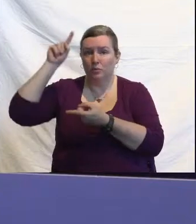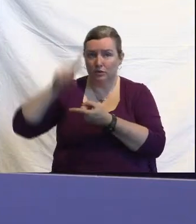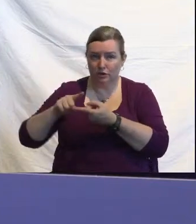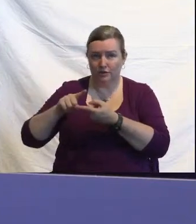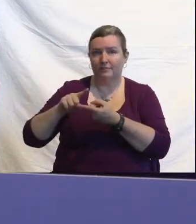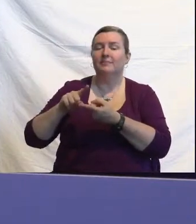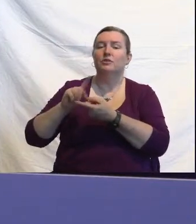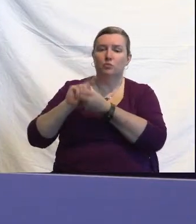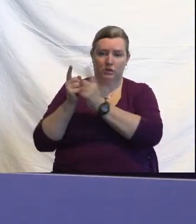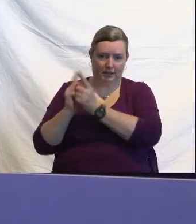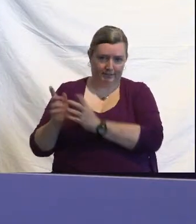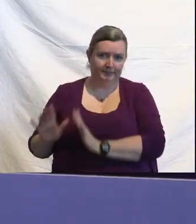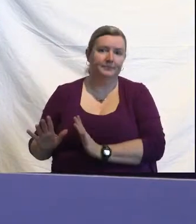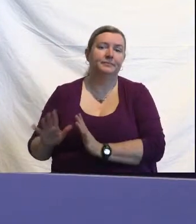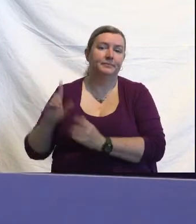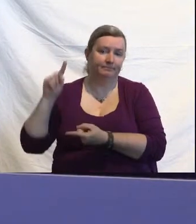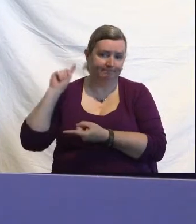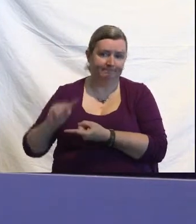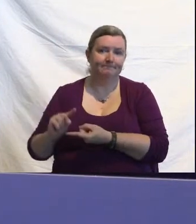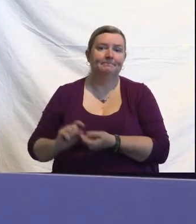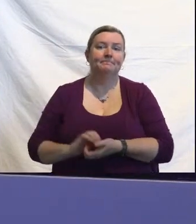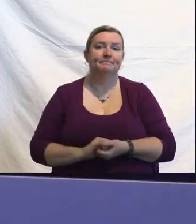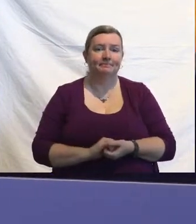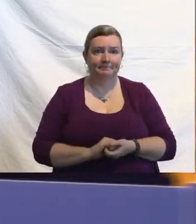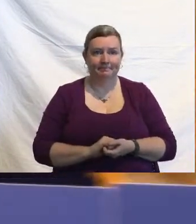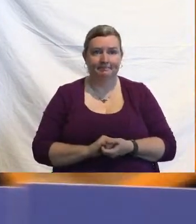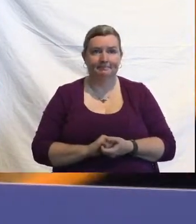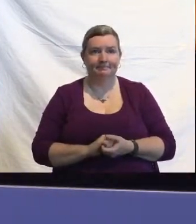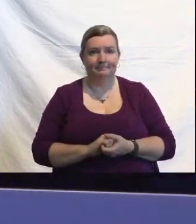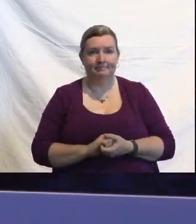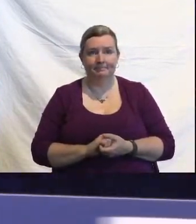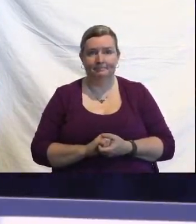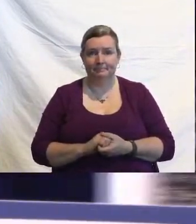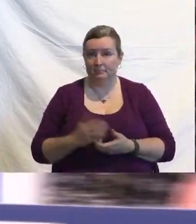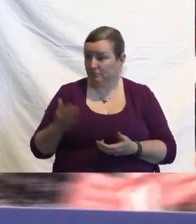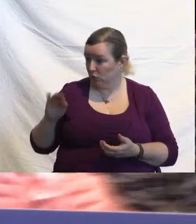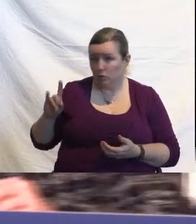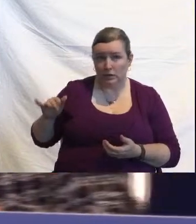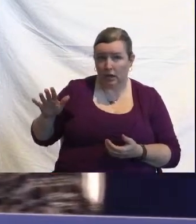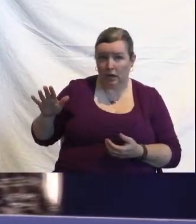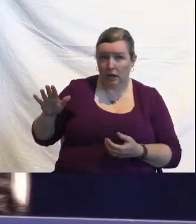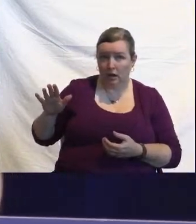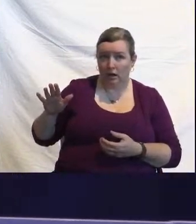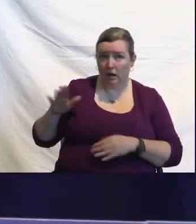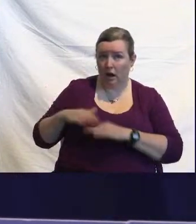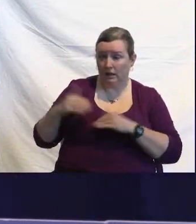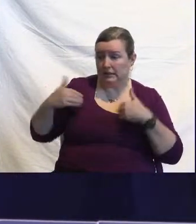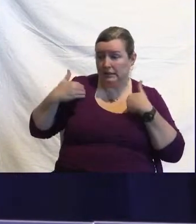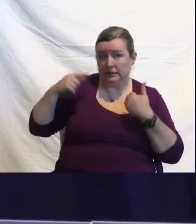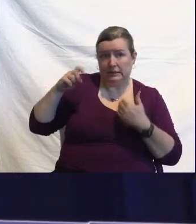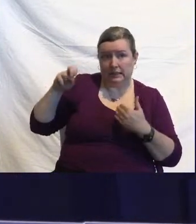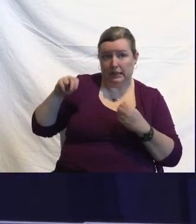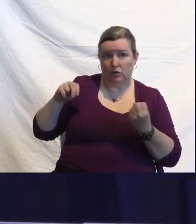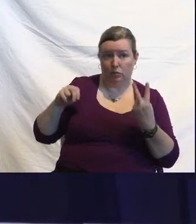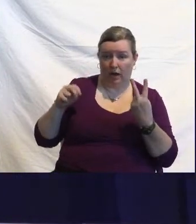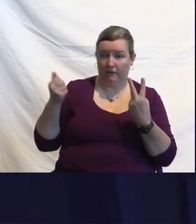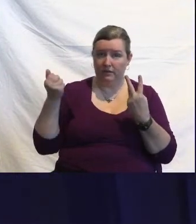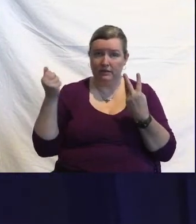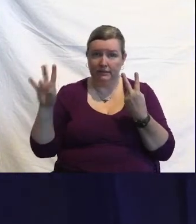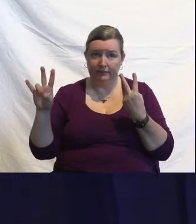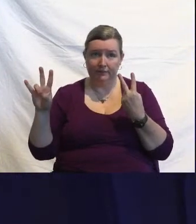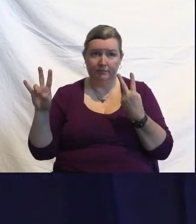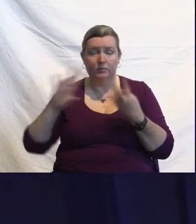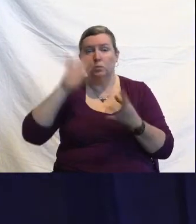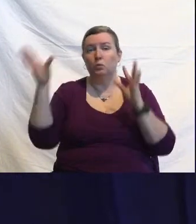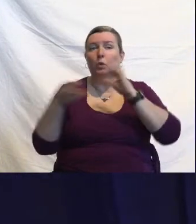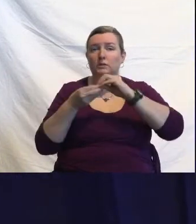variants. Judy, anything on the teenagers, or do you want to get back to that? Yeah, the 12 to 17-year-olds are 650,000, and